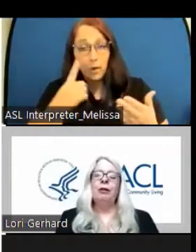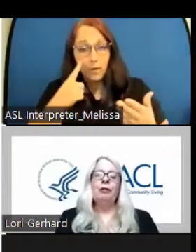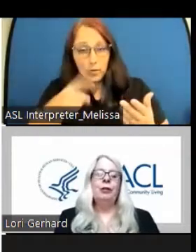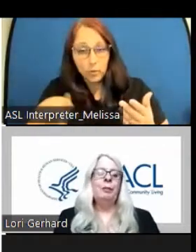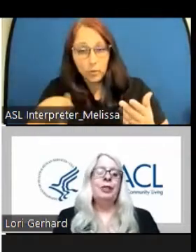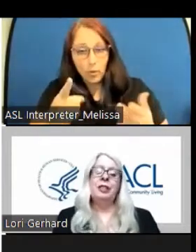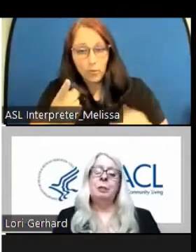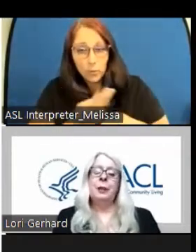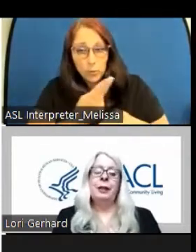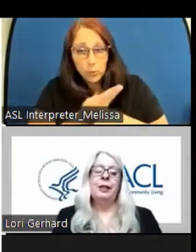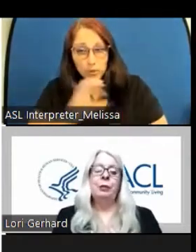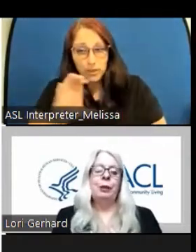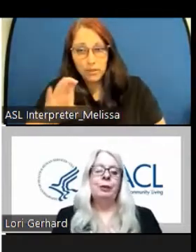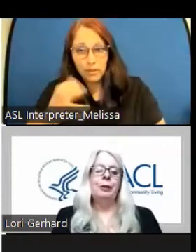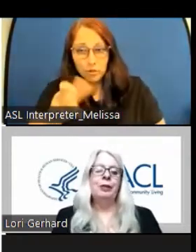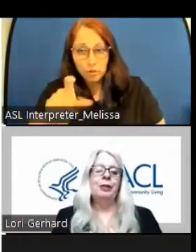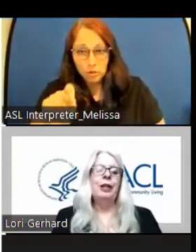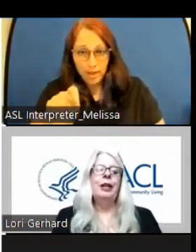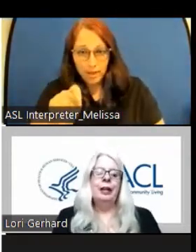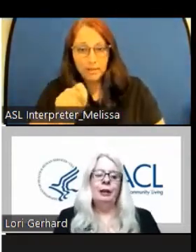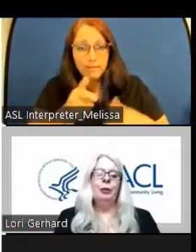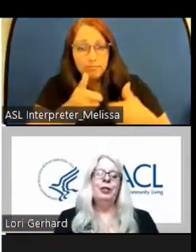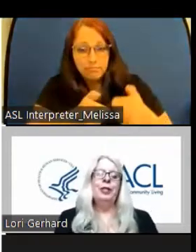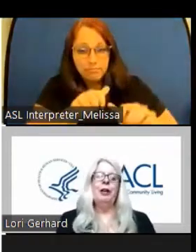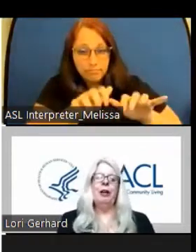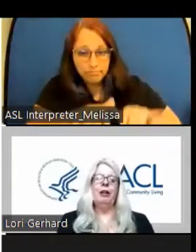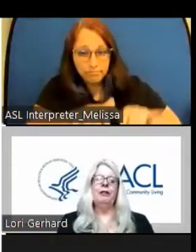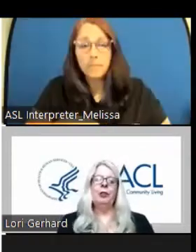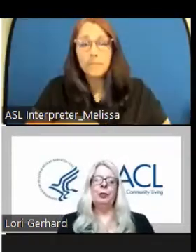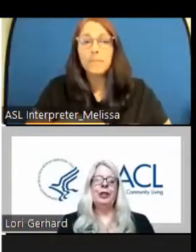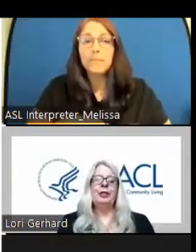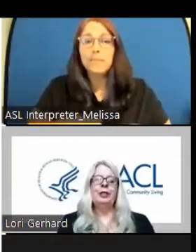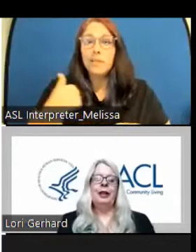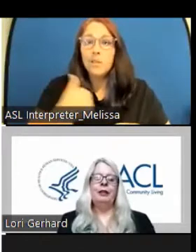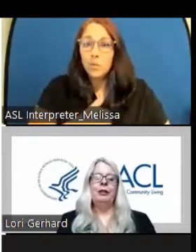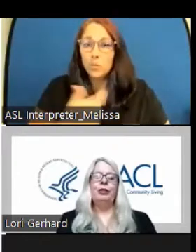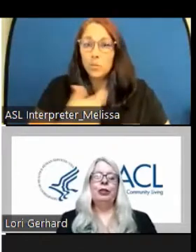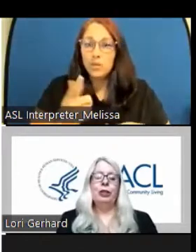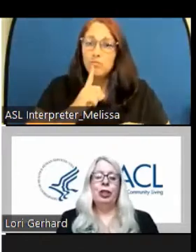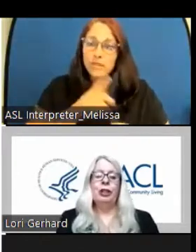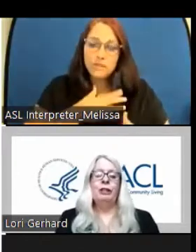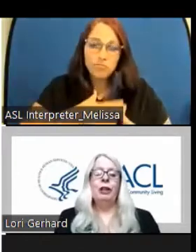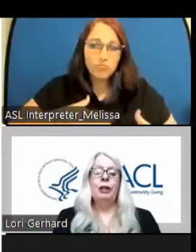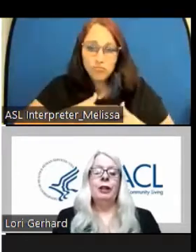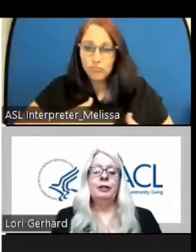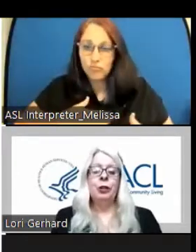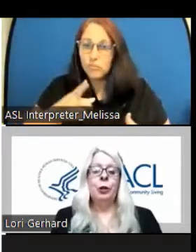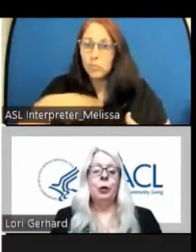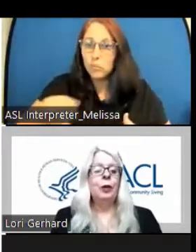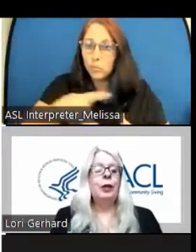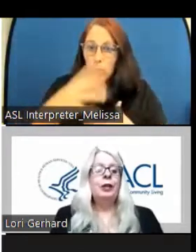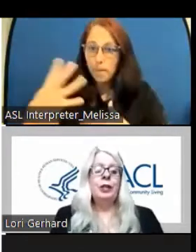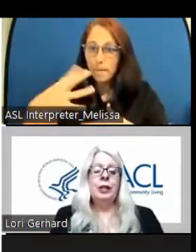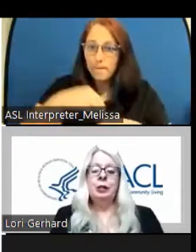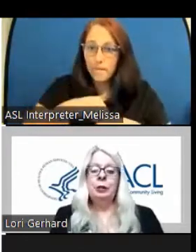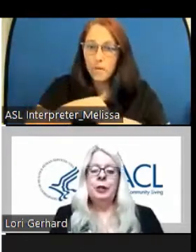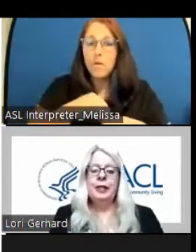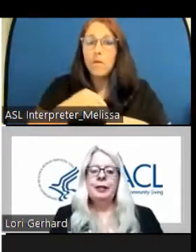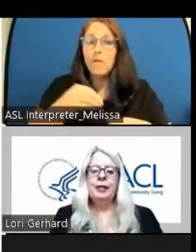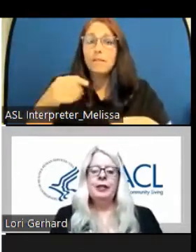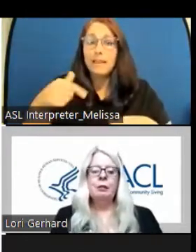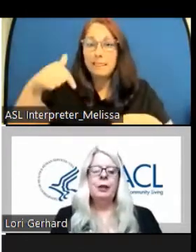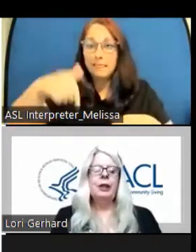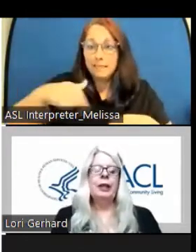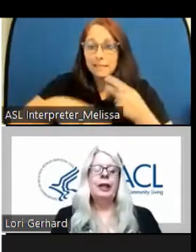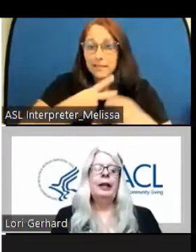all of you that participate in these webinars. It will take all of us working together to achieve our collective goal to increase